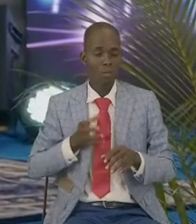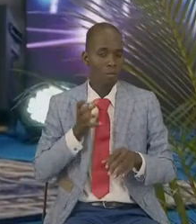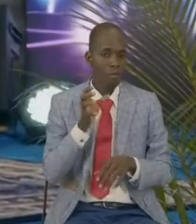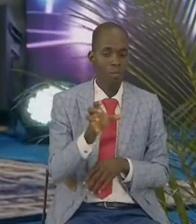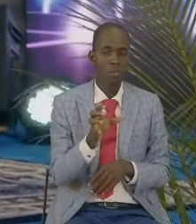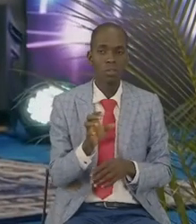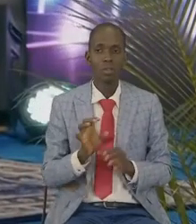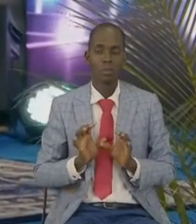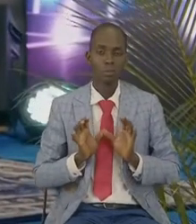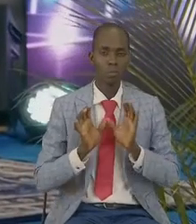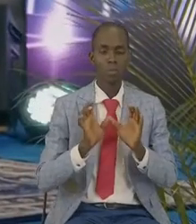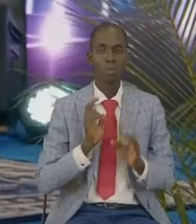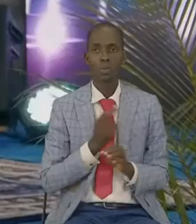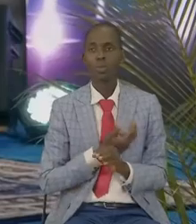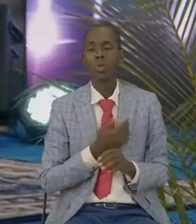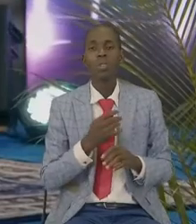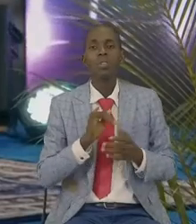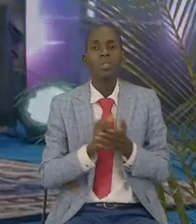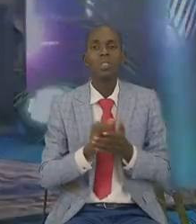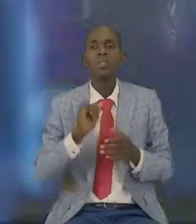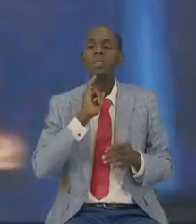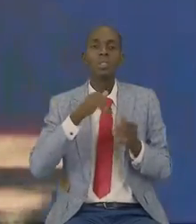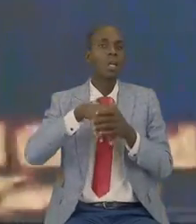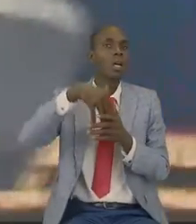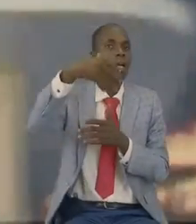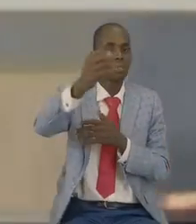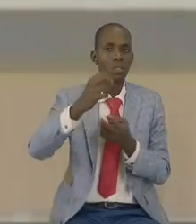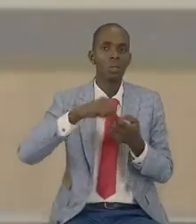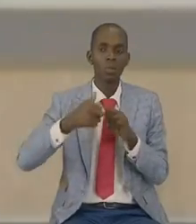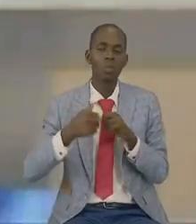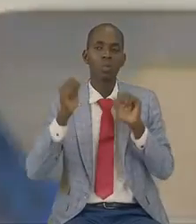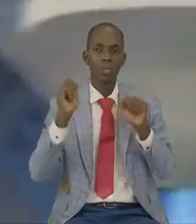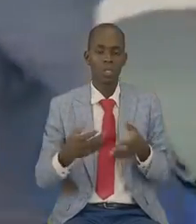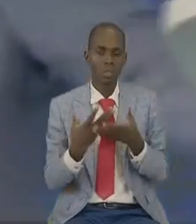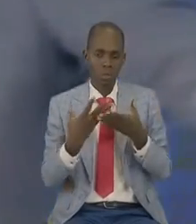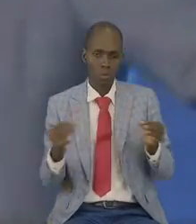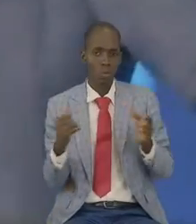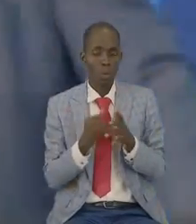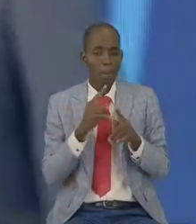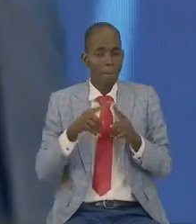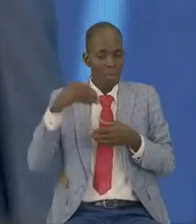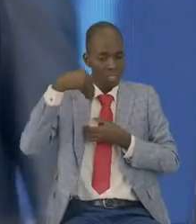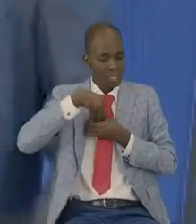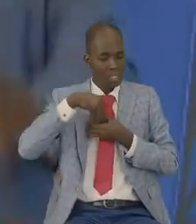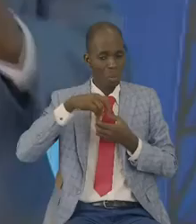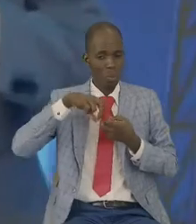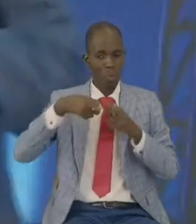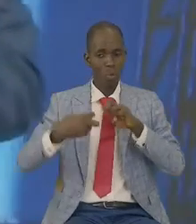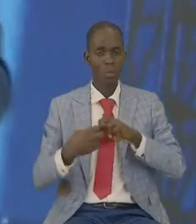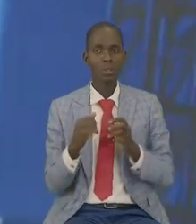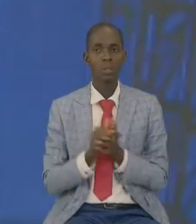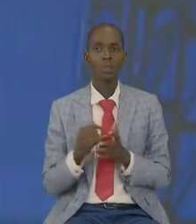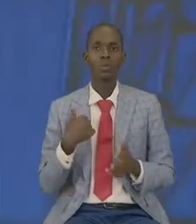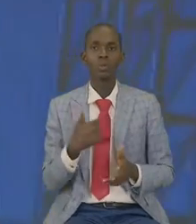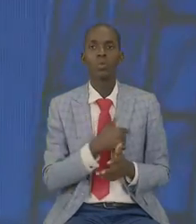The external problem, we can settle that. The internal problem that we had. And it